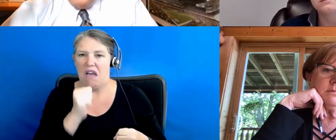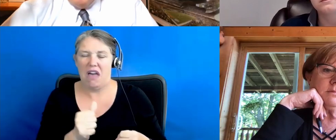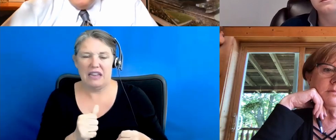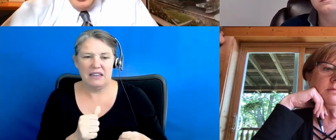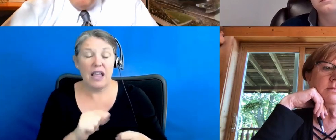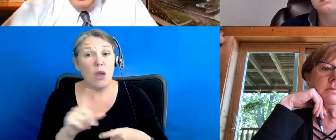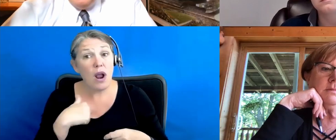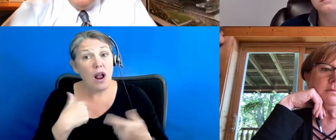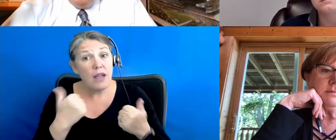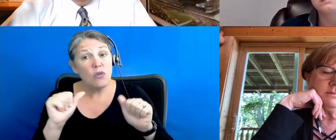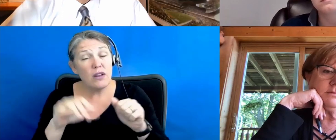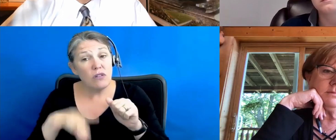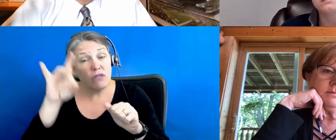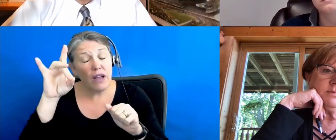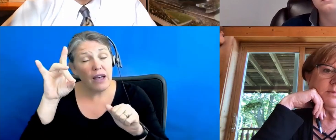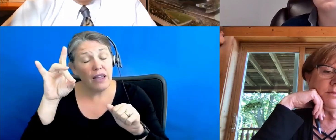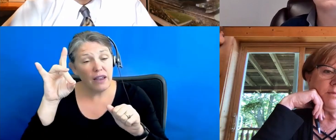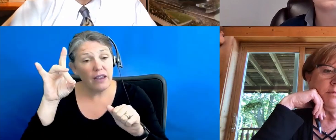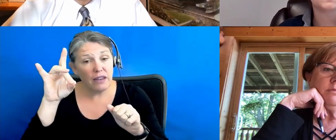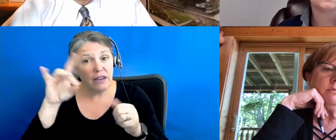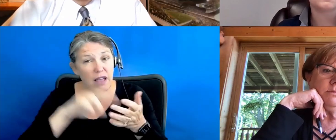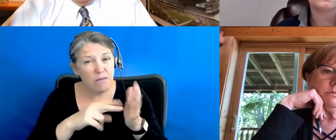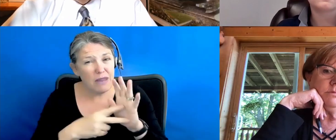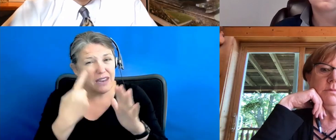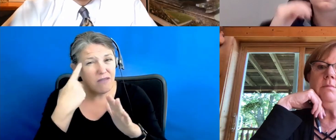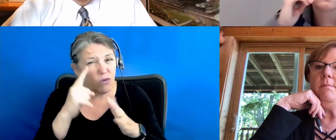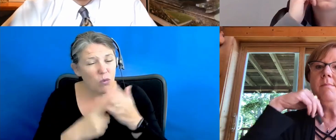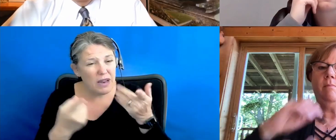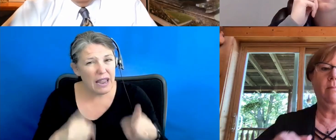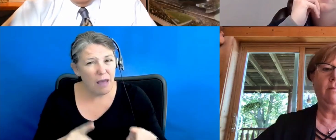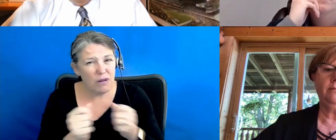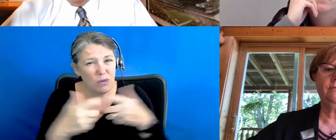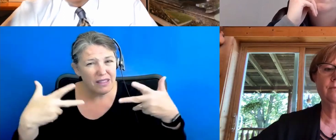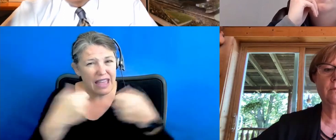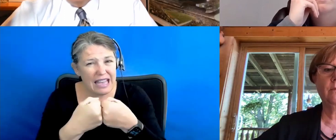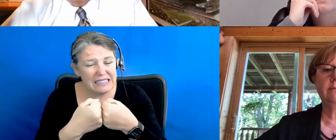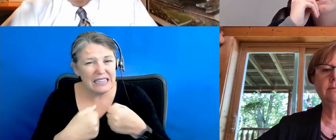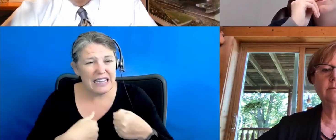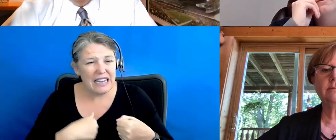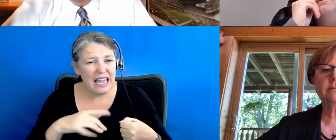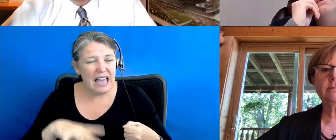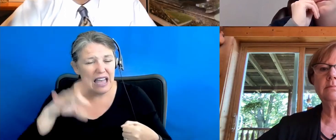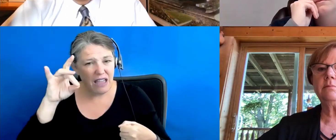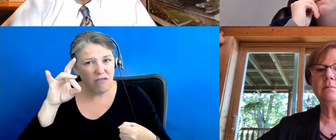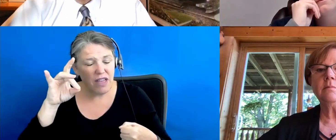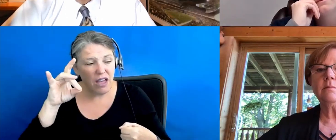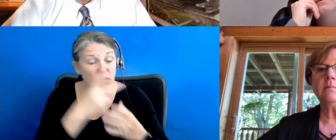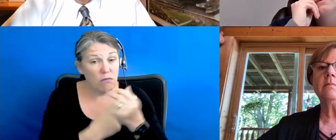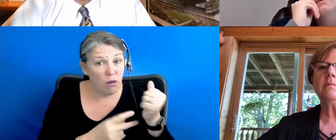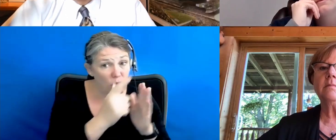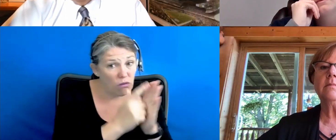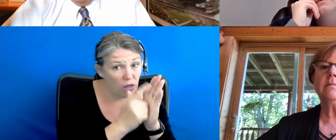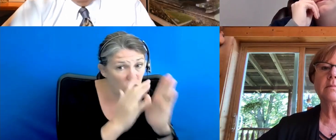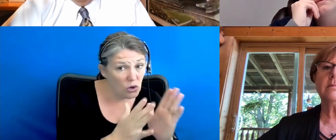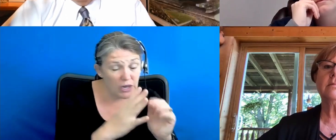where I tried to find a meaning for what happened to me in the accident, I found it being both an attorney and a person with